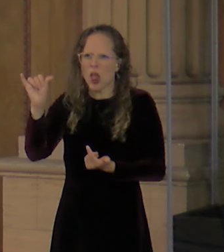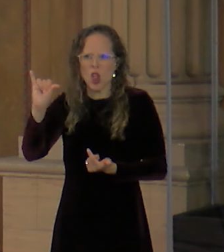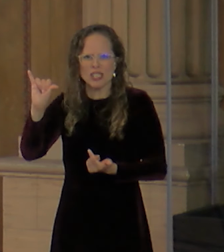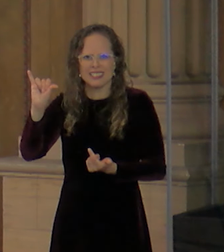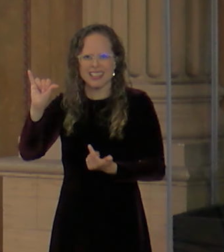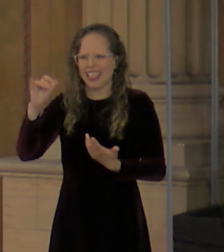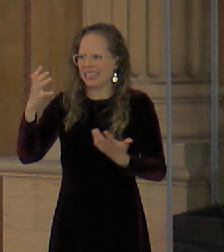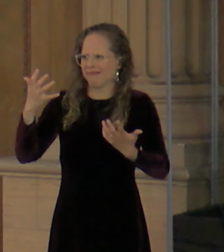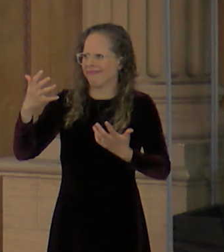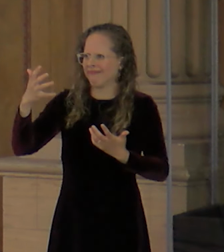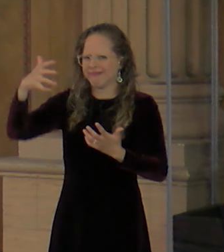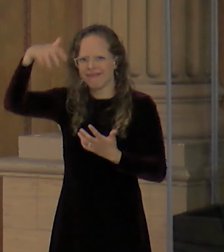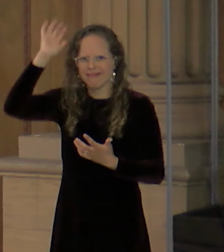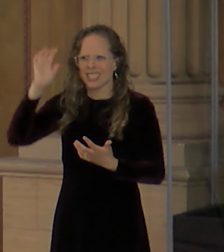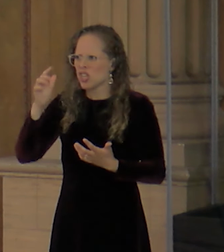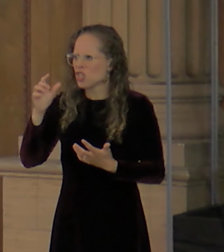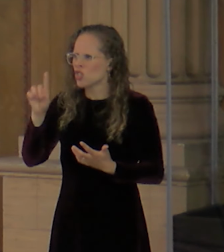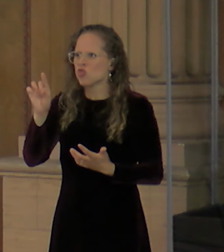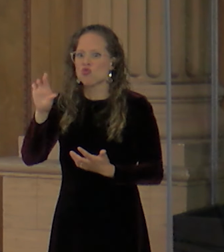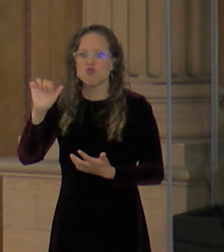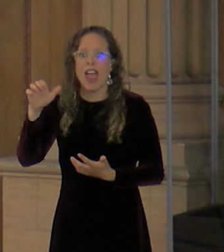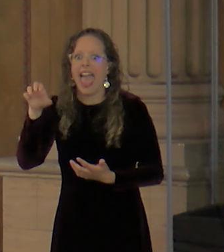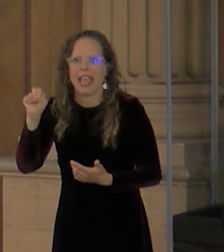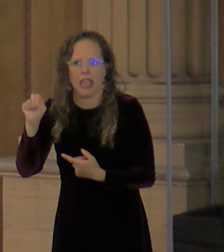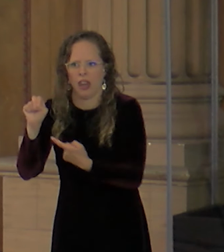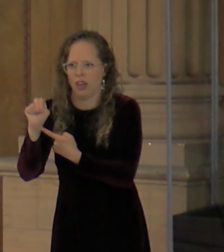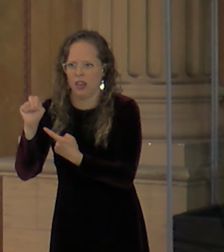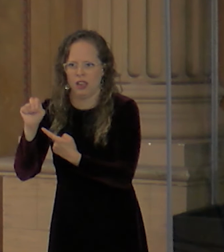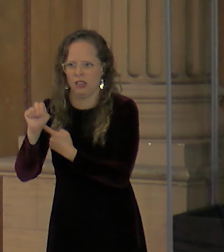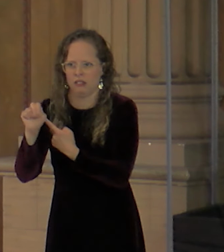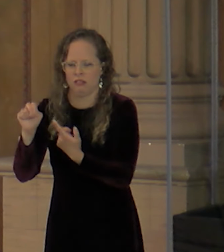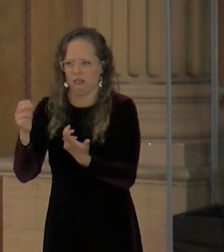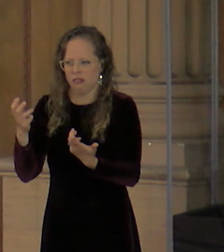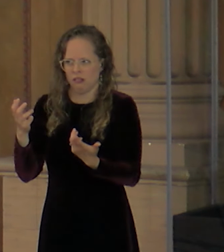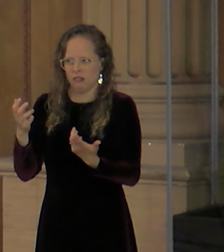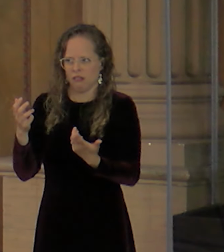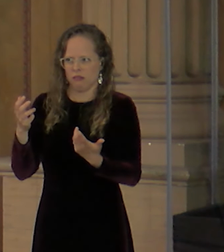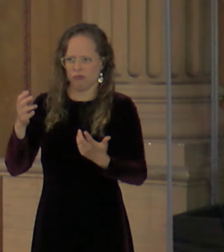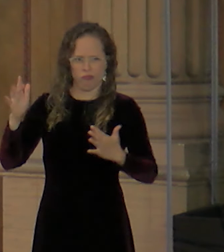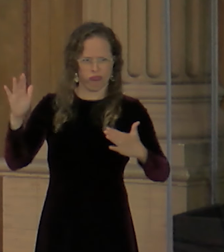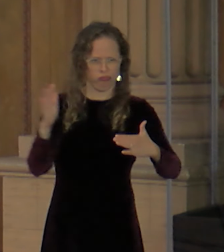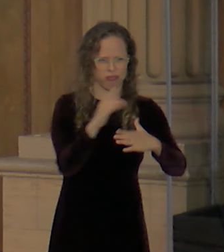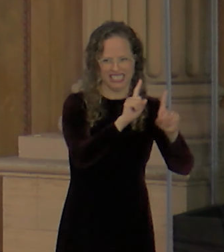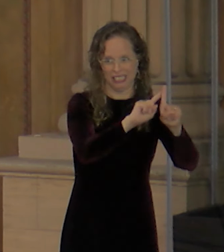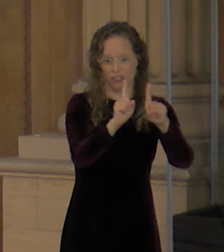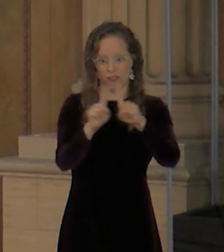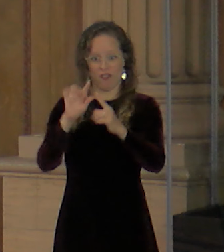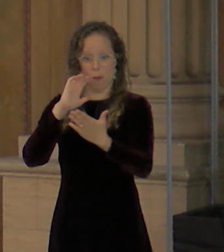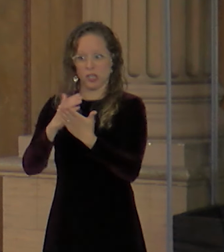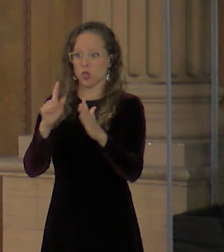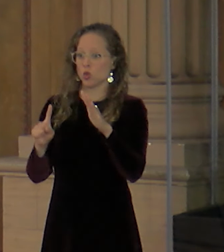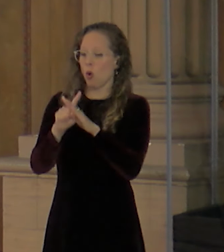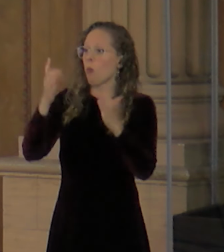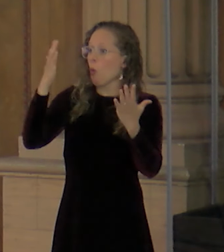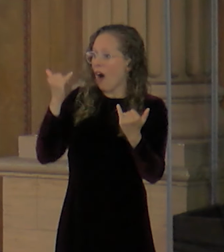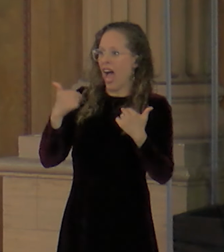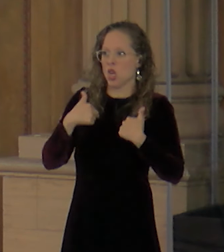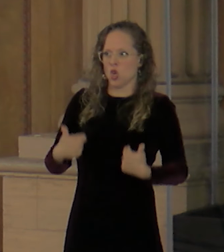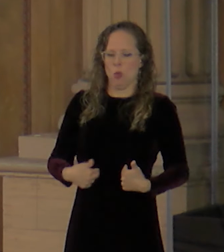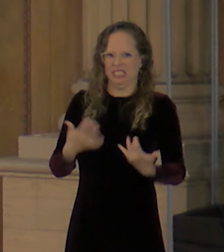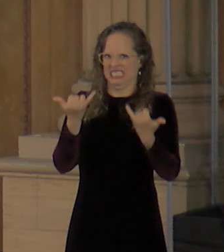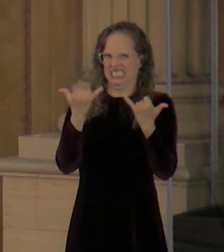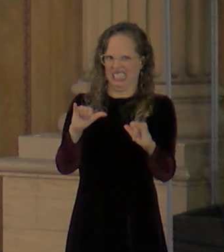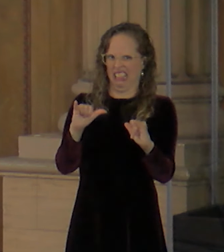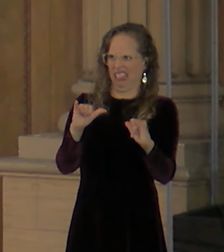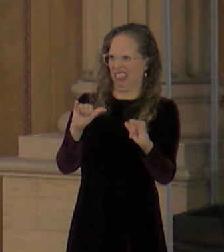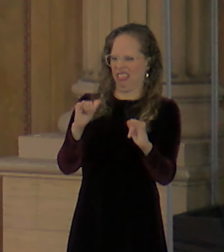no creature that we don't think of as extinct that fits this description today. So I'm not sure what it was, but it seems like it was some kind of